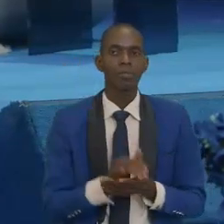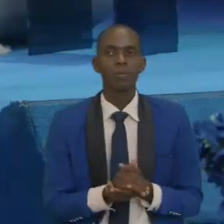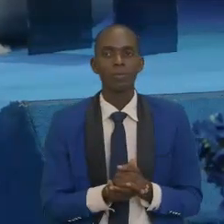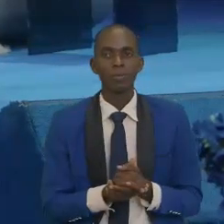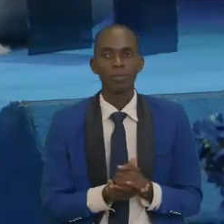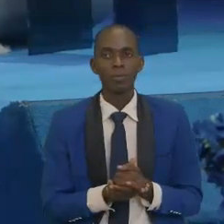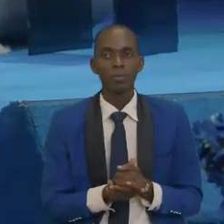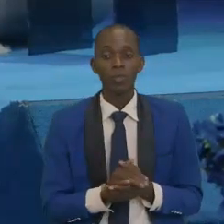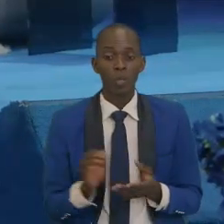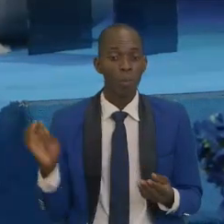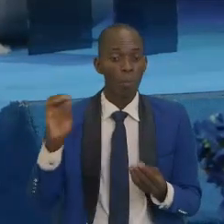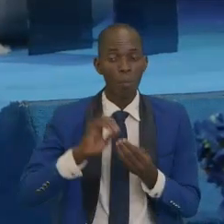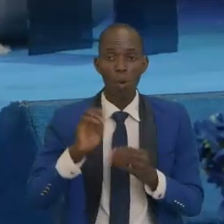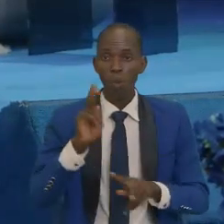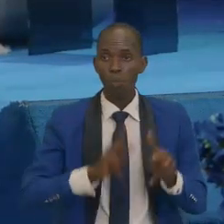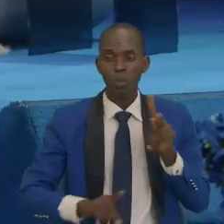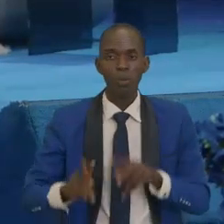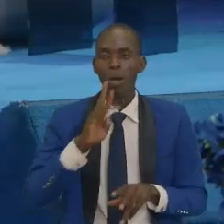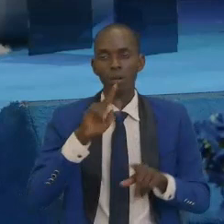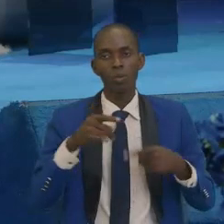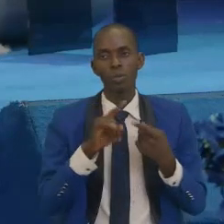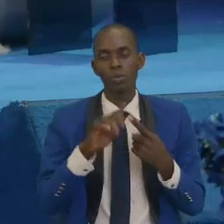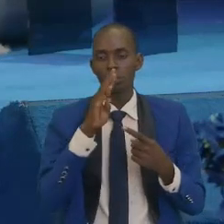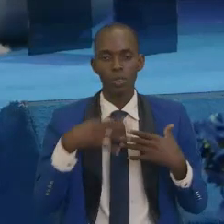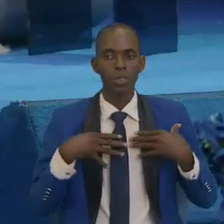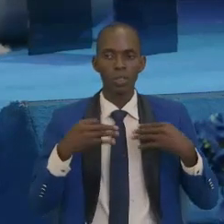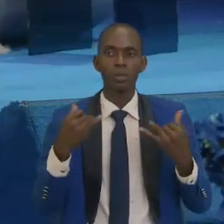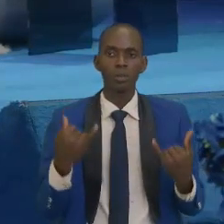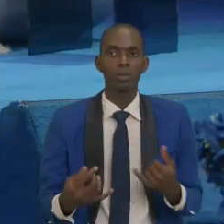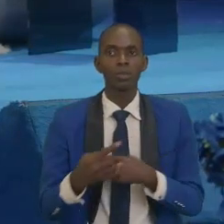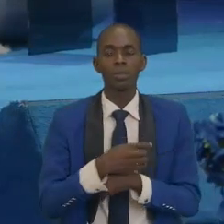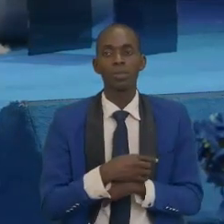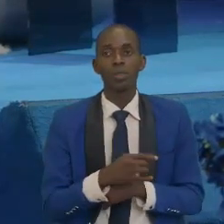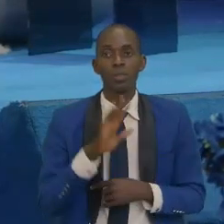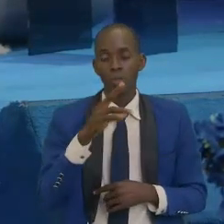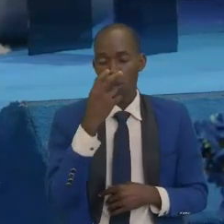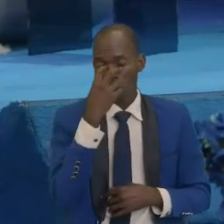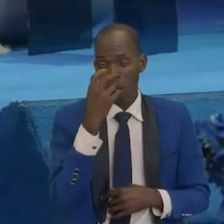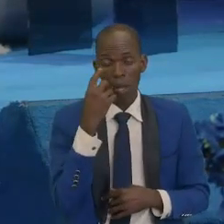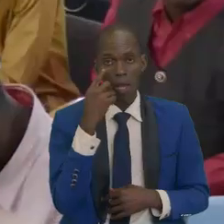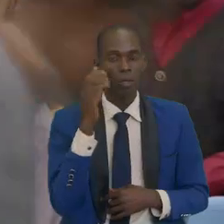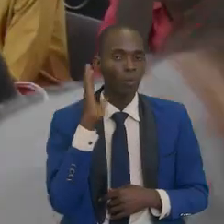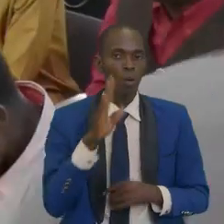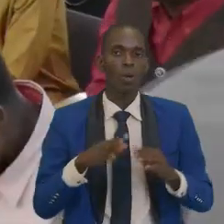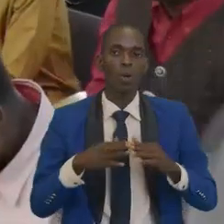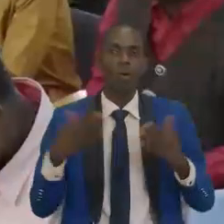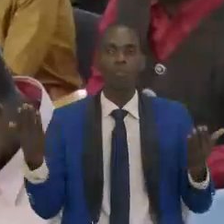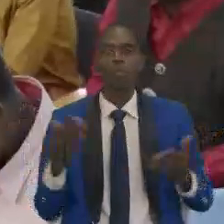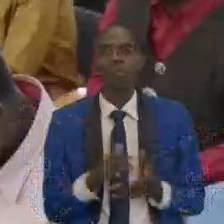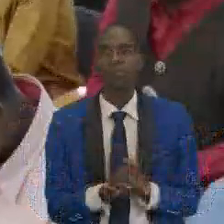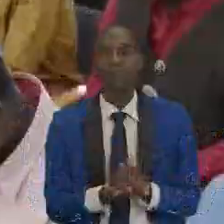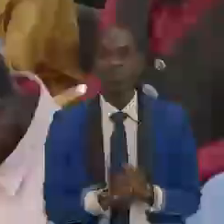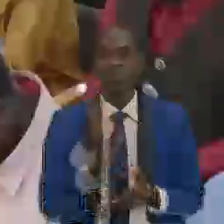More people are going to be healed today. Your blind eyes will open. Your